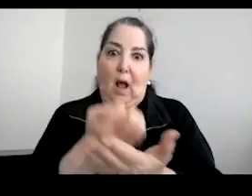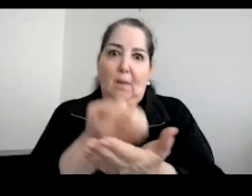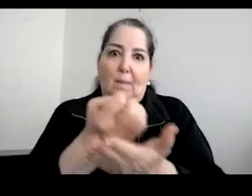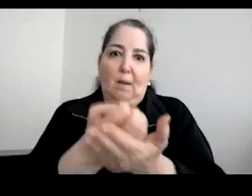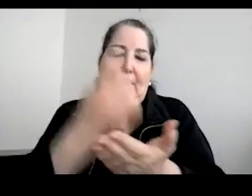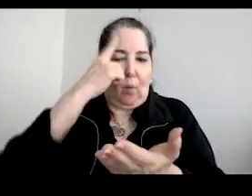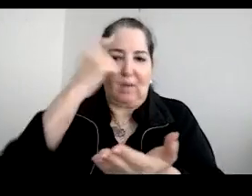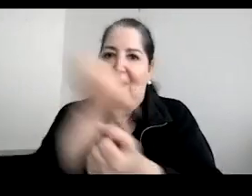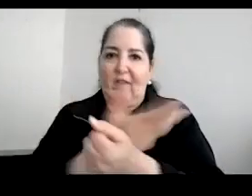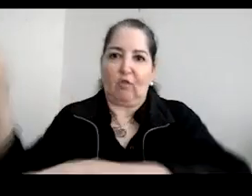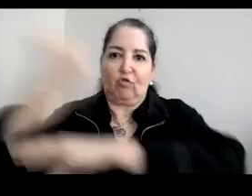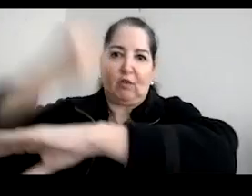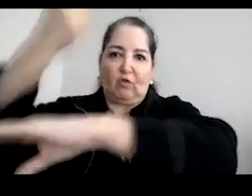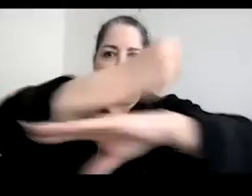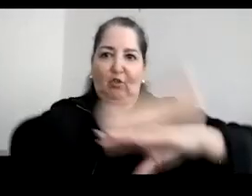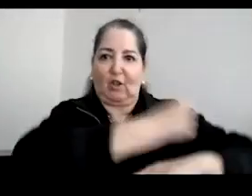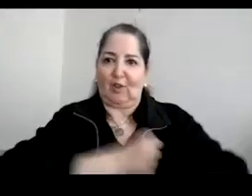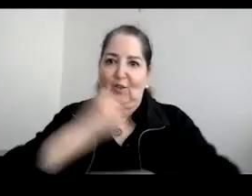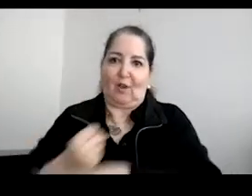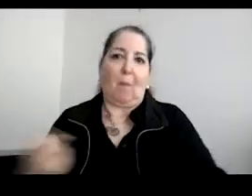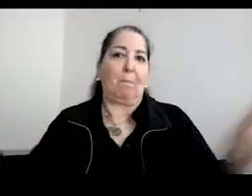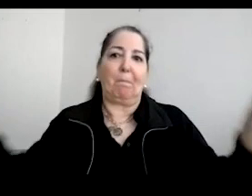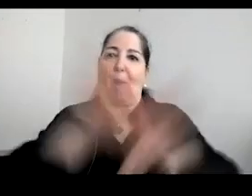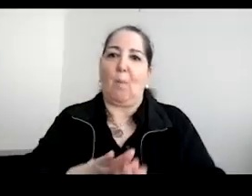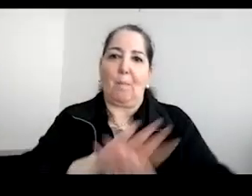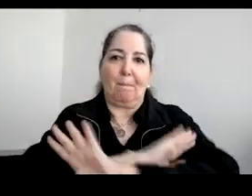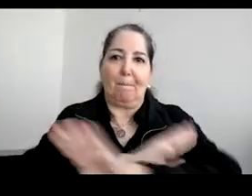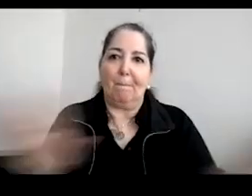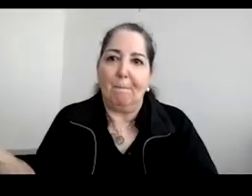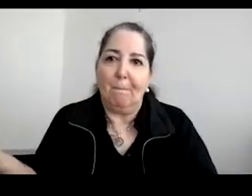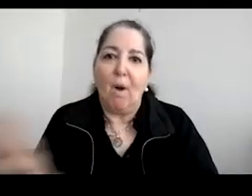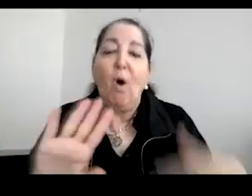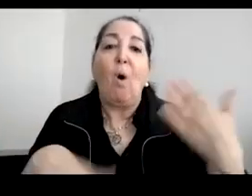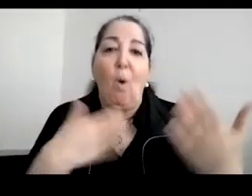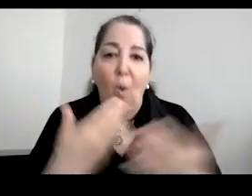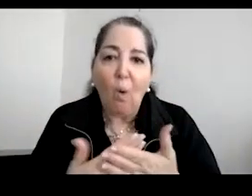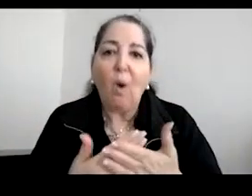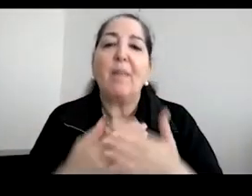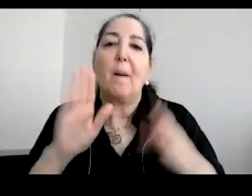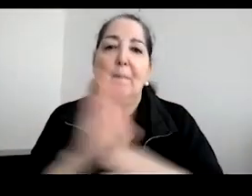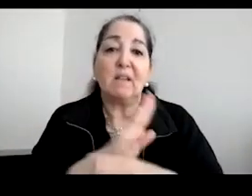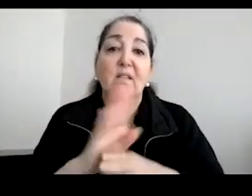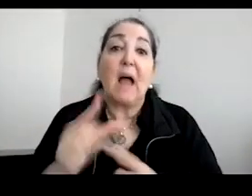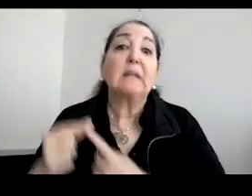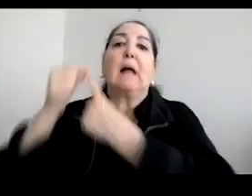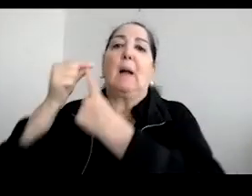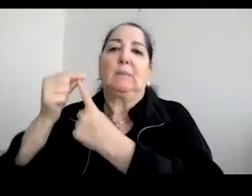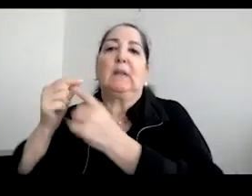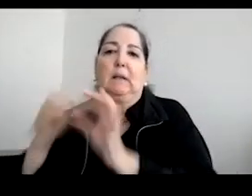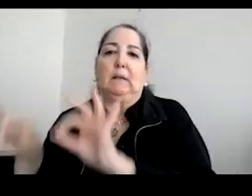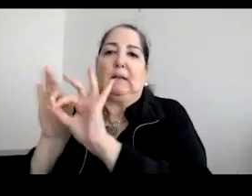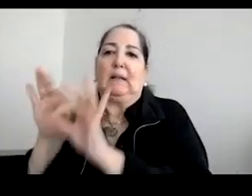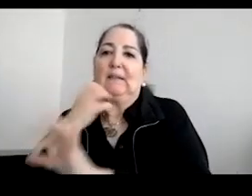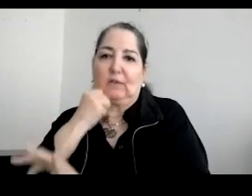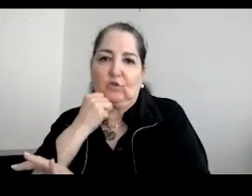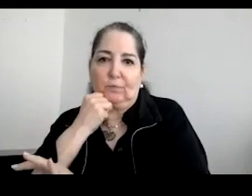but necessary and essential businesses. So we see that that public health crisis